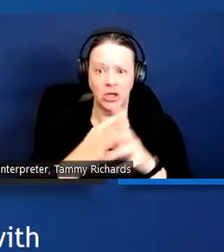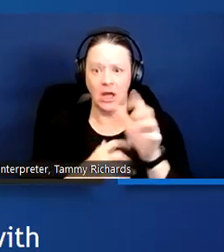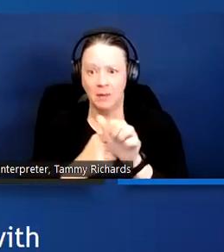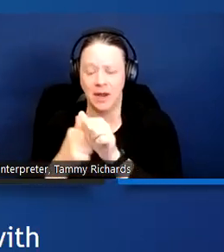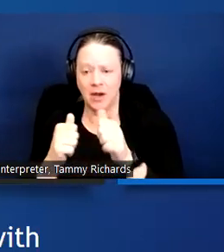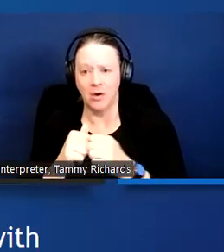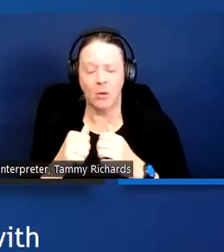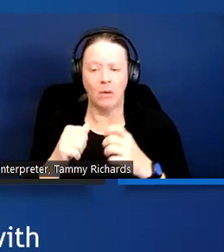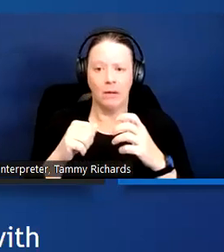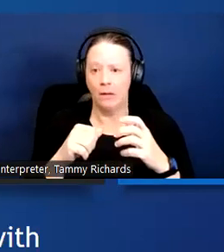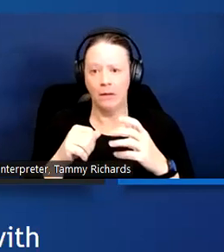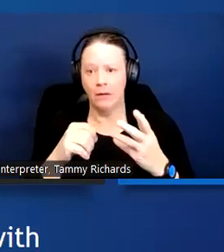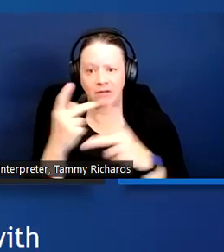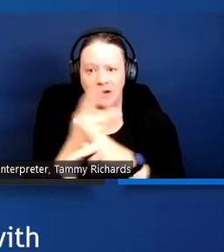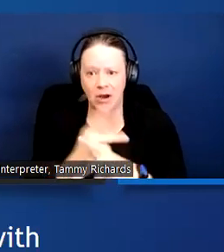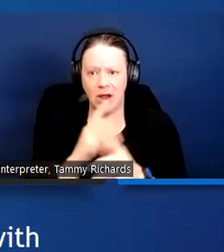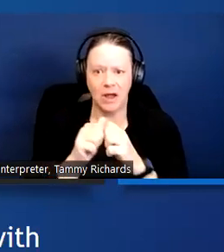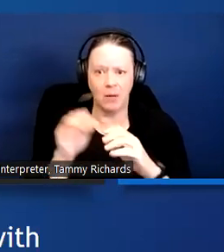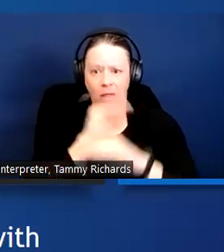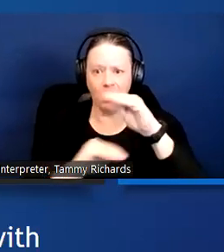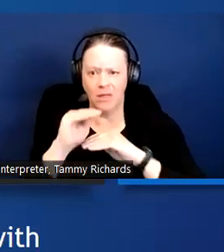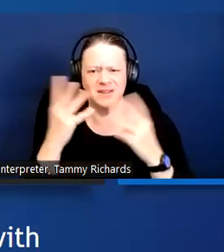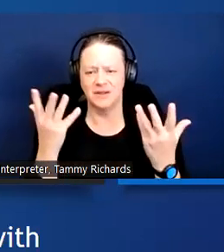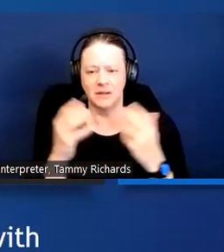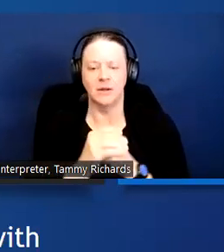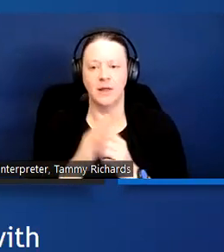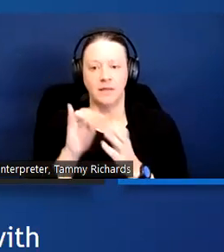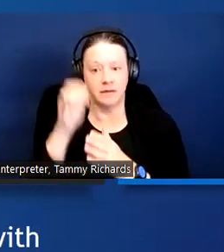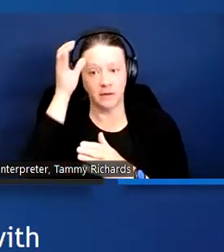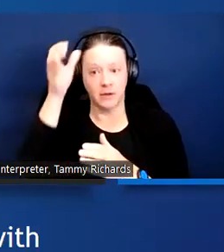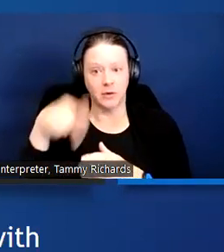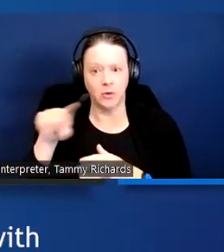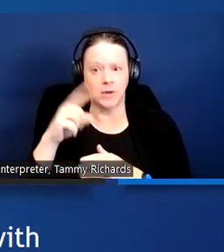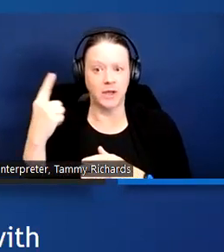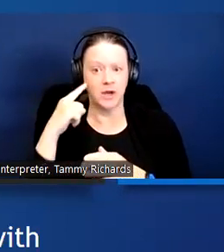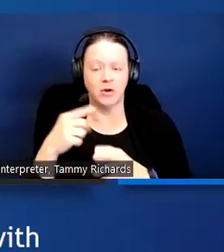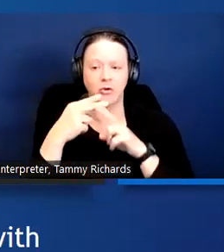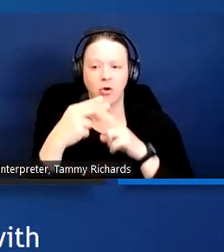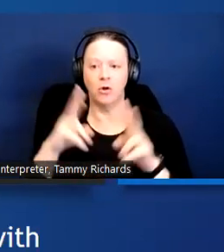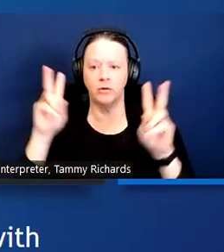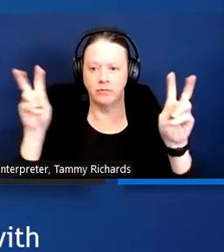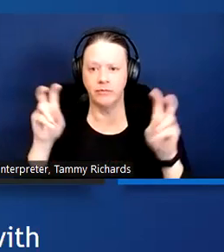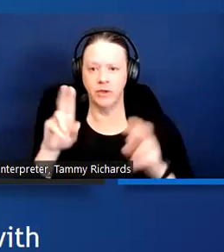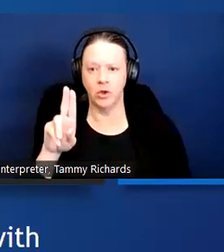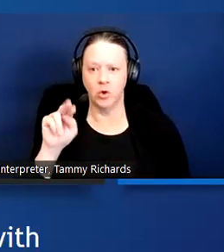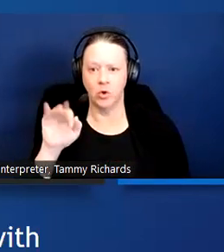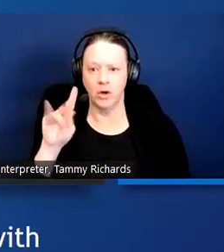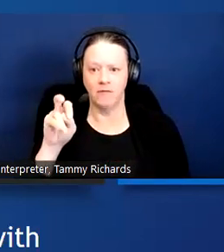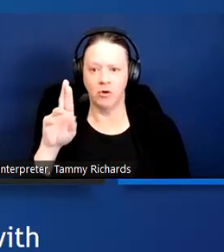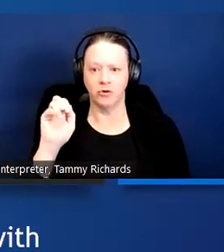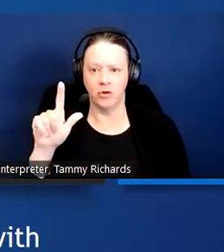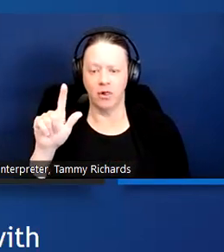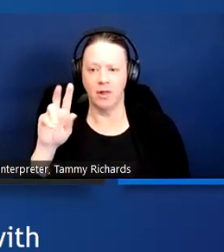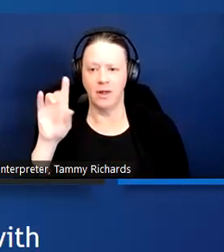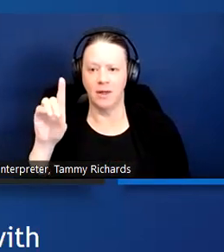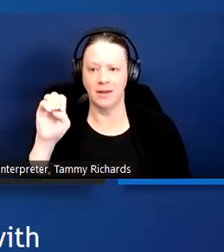categories. That is the concept. You'll probably hear of this universal design, where we're providing something